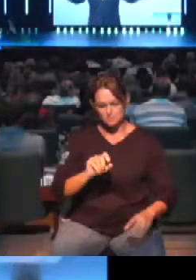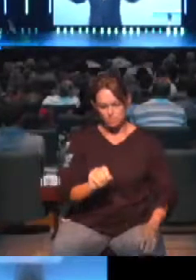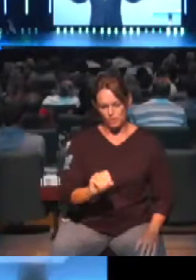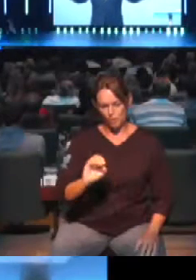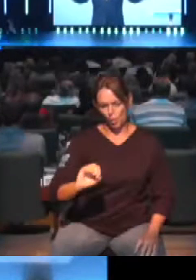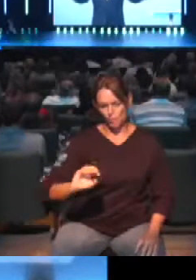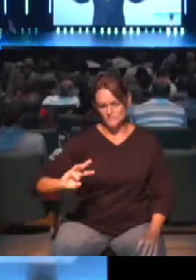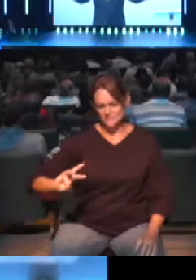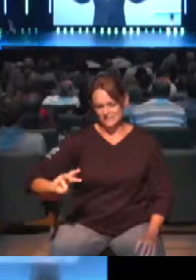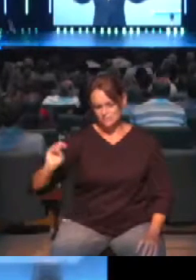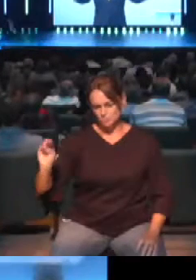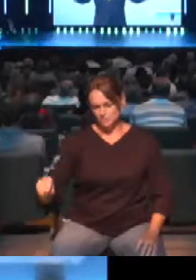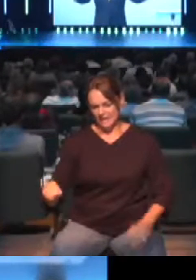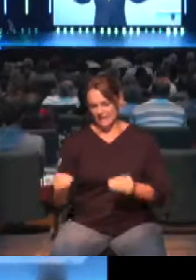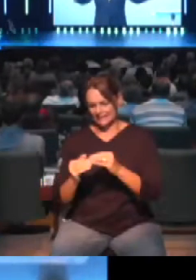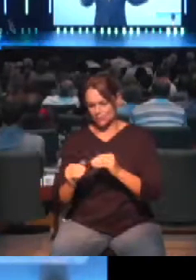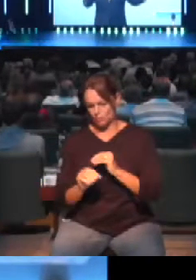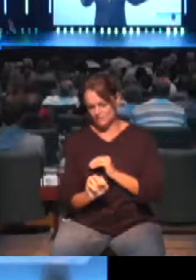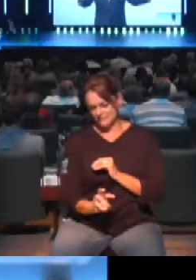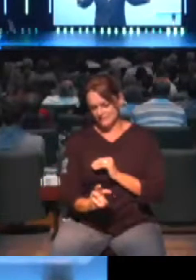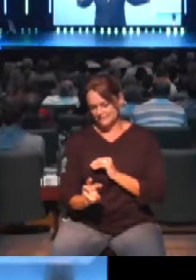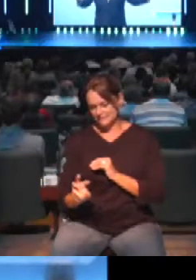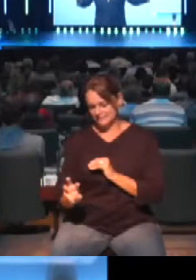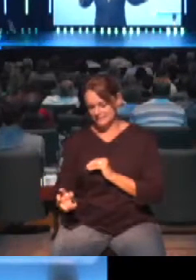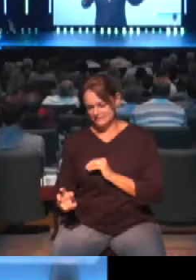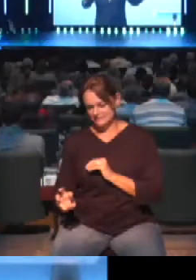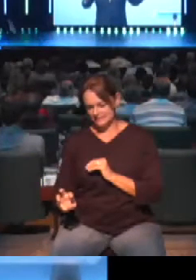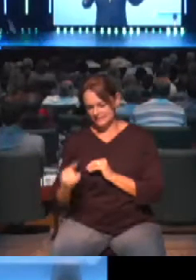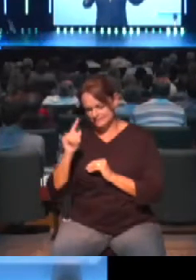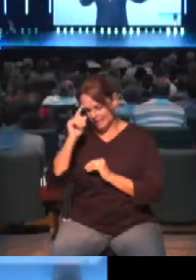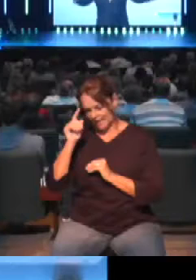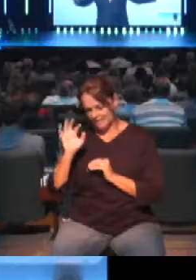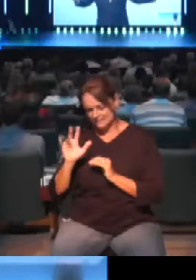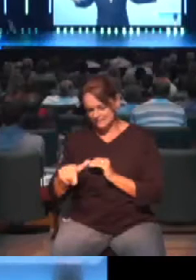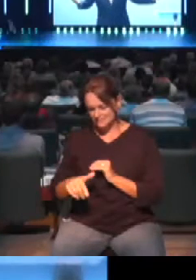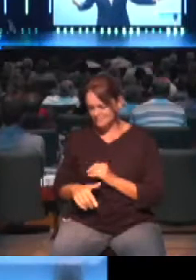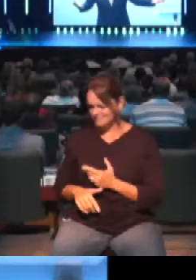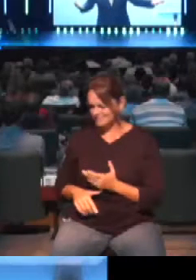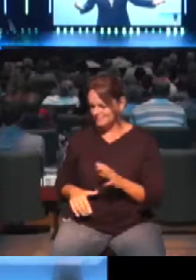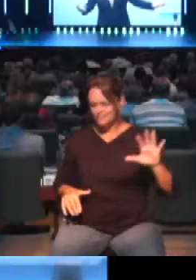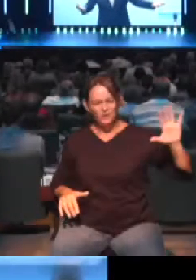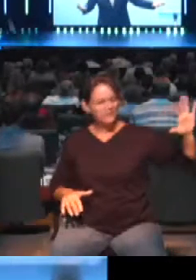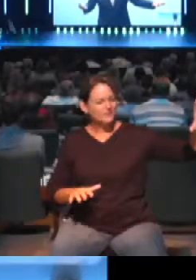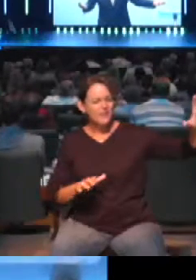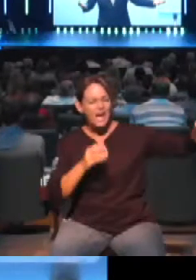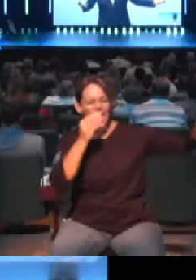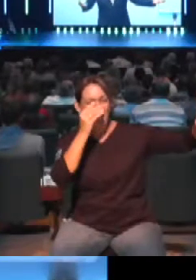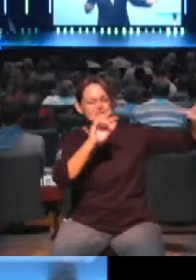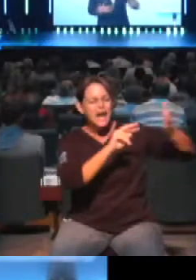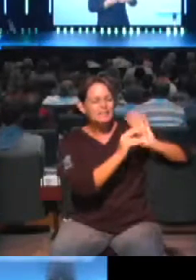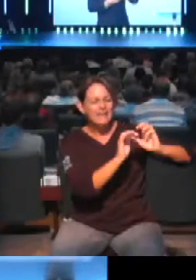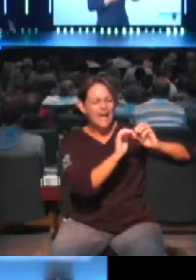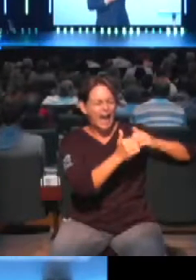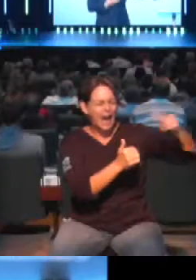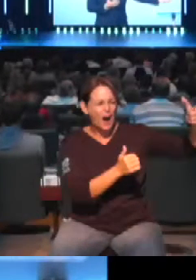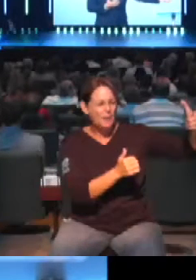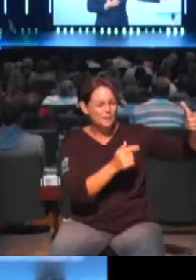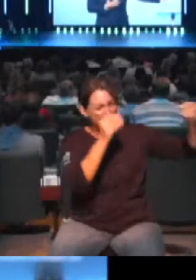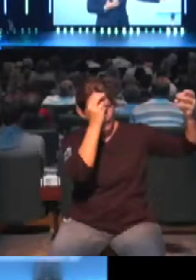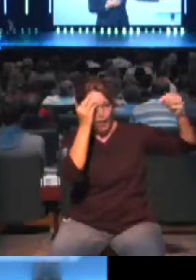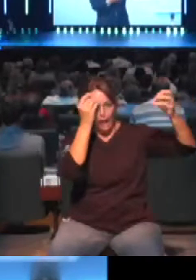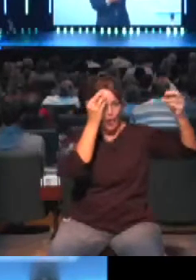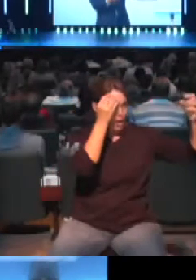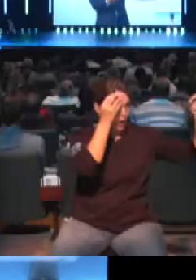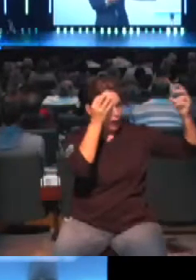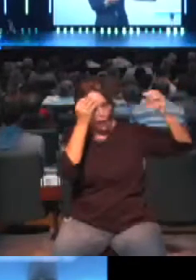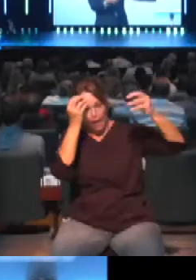how I did it. I found out later she couldn't care less how I did it. She was just kind of